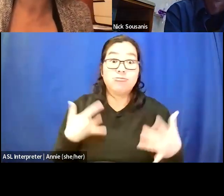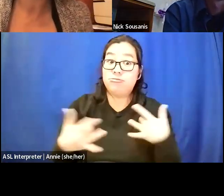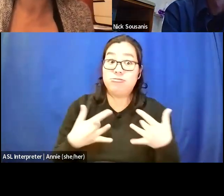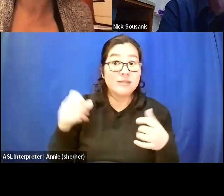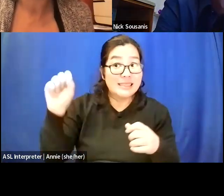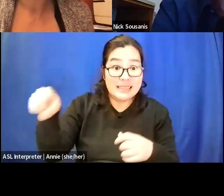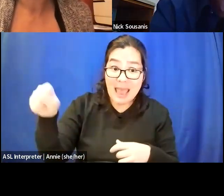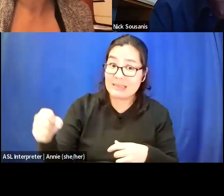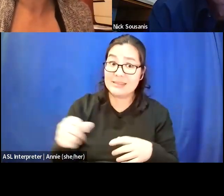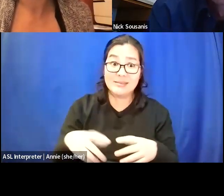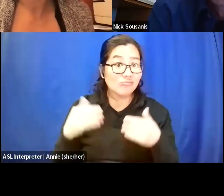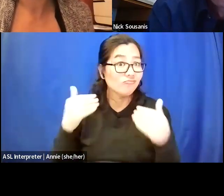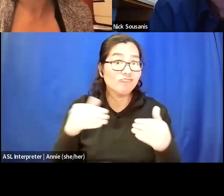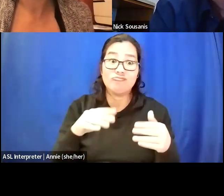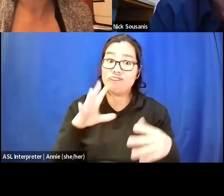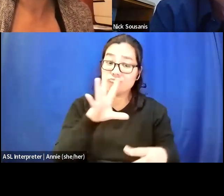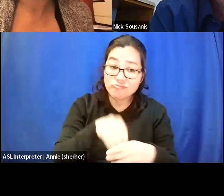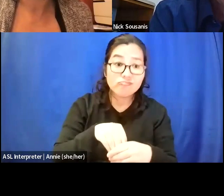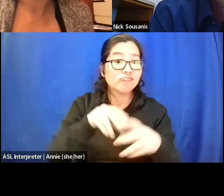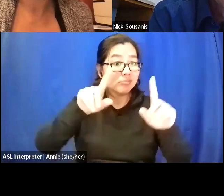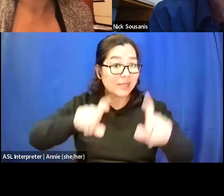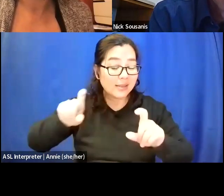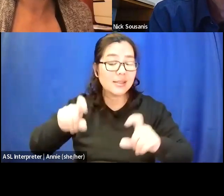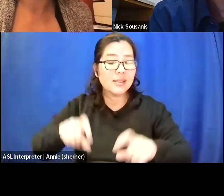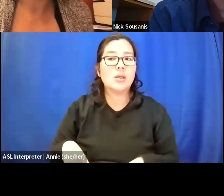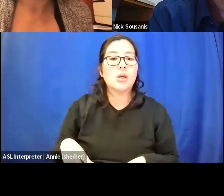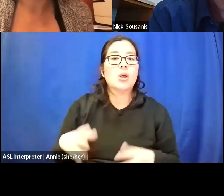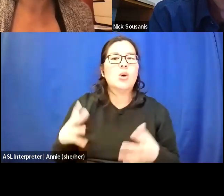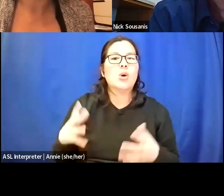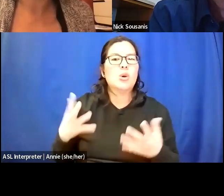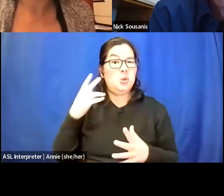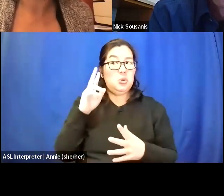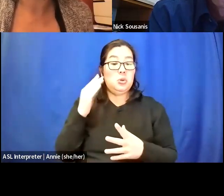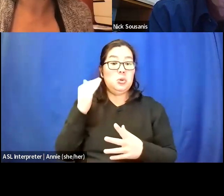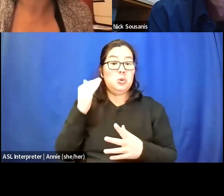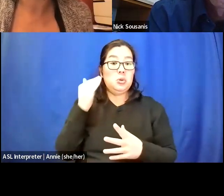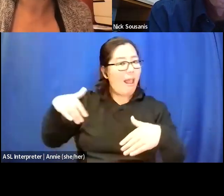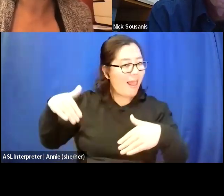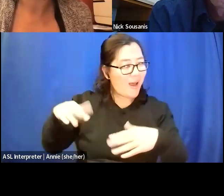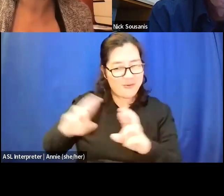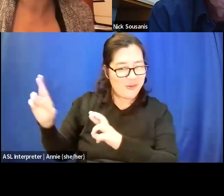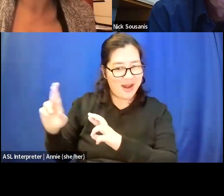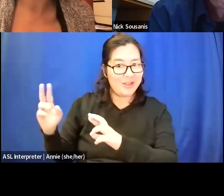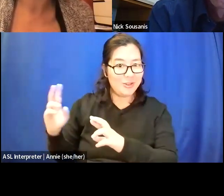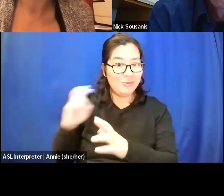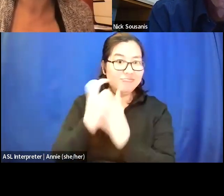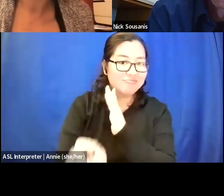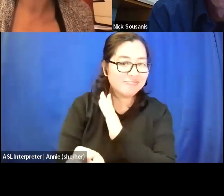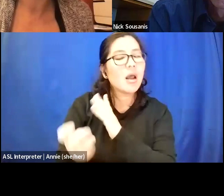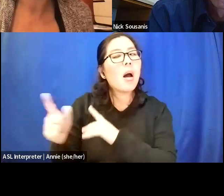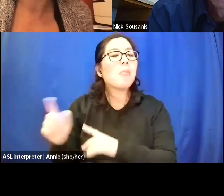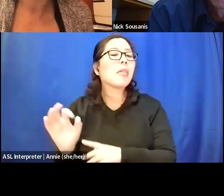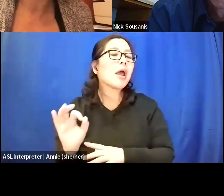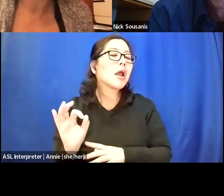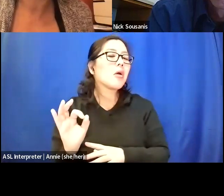testing this and seeing. And we knew we weren't ready to dive fully into the project, but they offered the idea of like, well, let's just do a